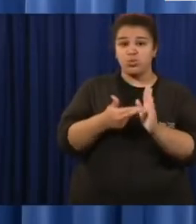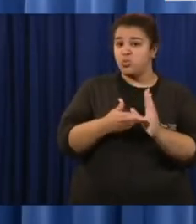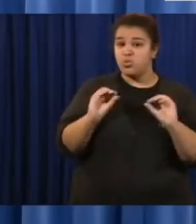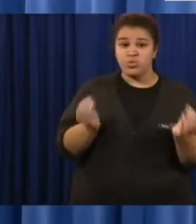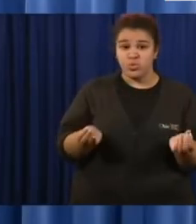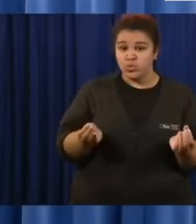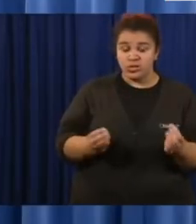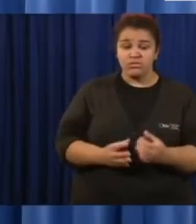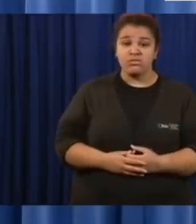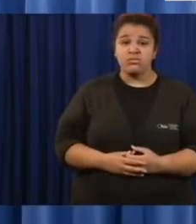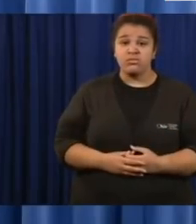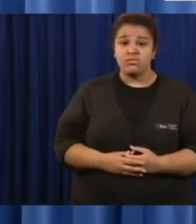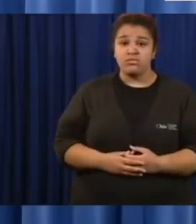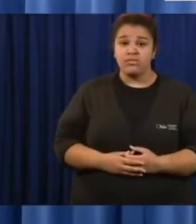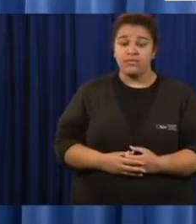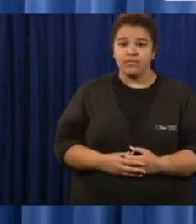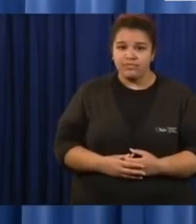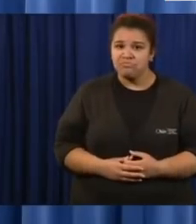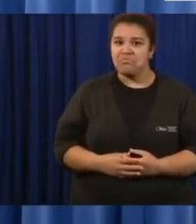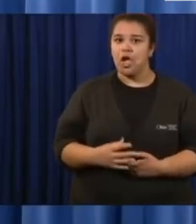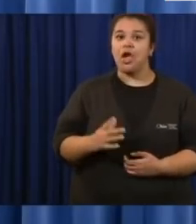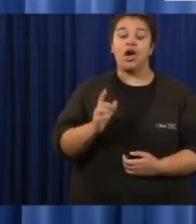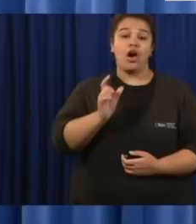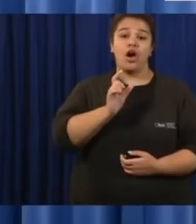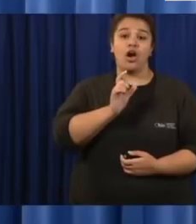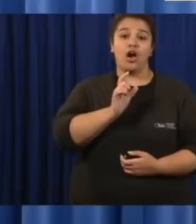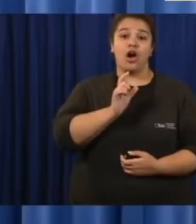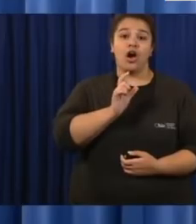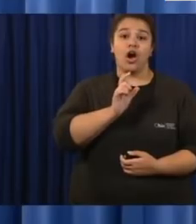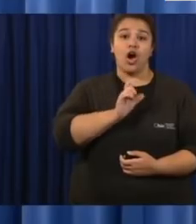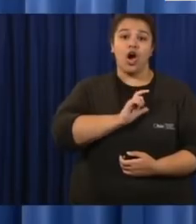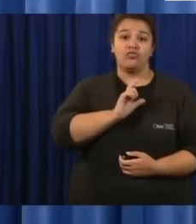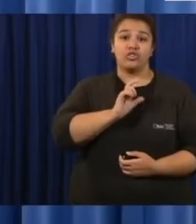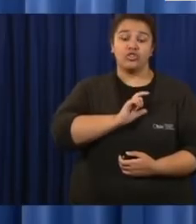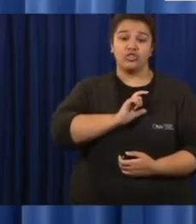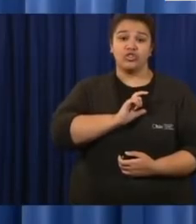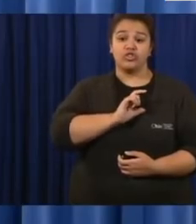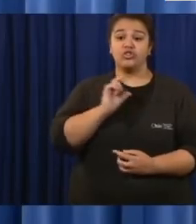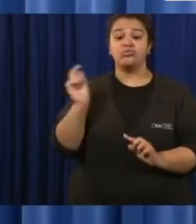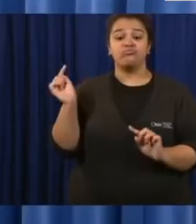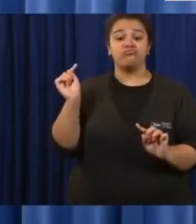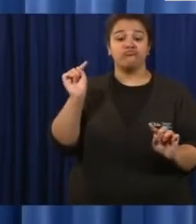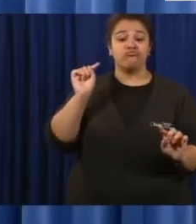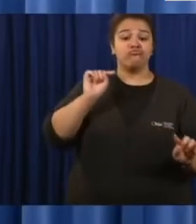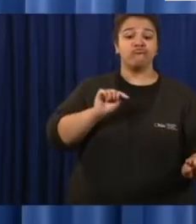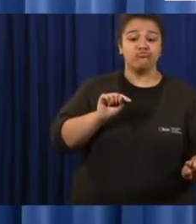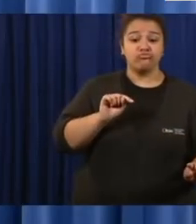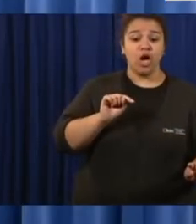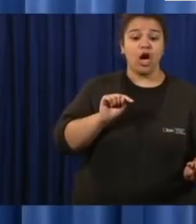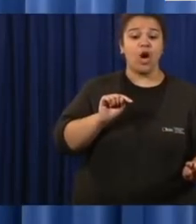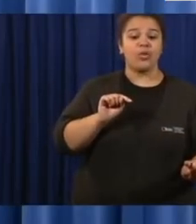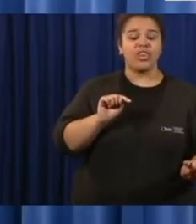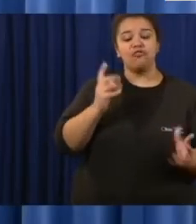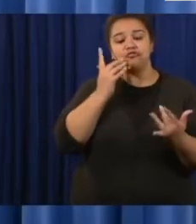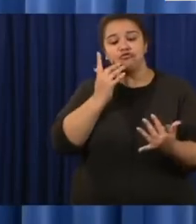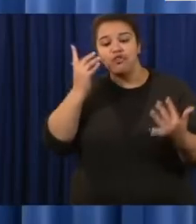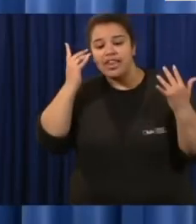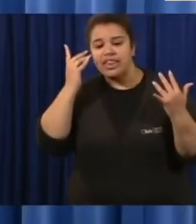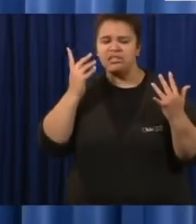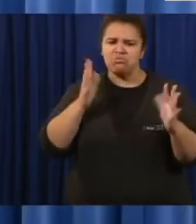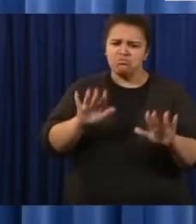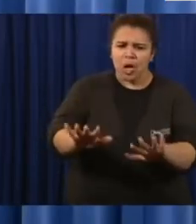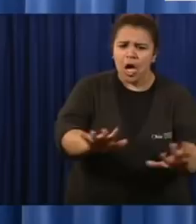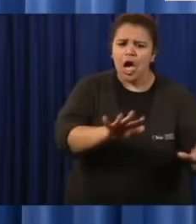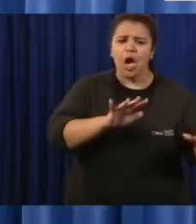the officers did not go there on a friendly, patient, let's work together. As a matter of fact, during